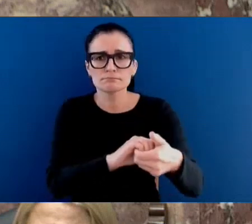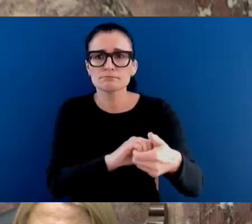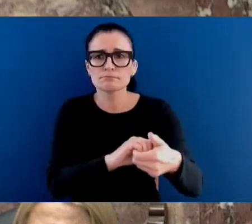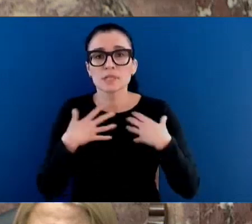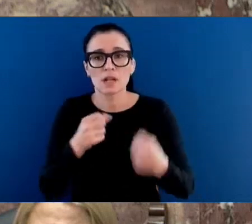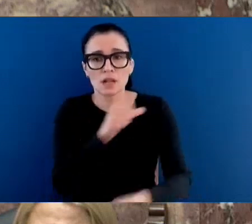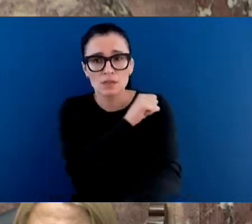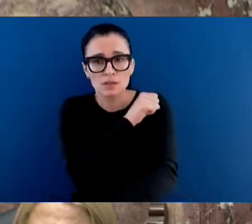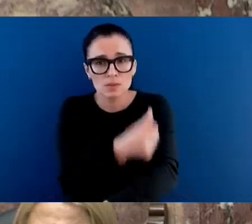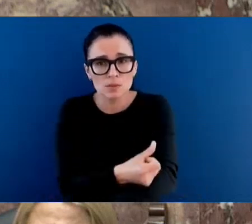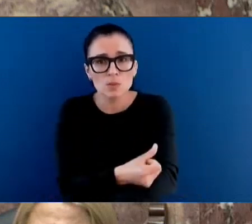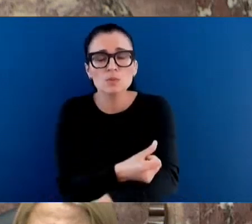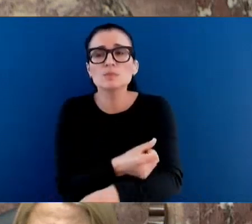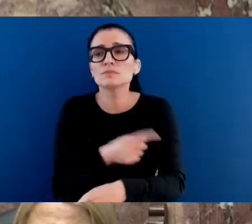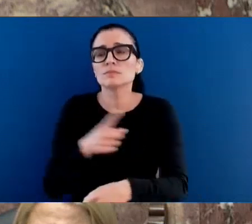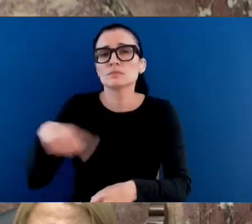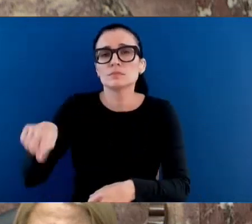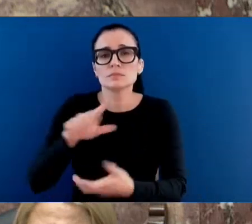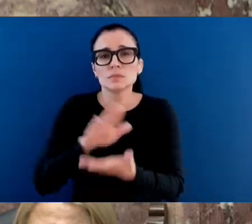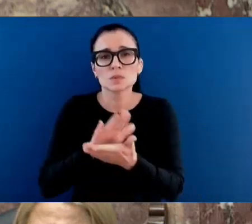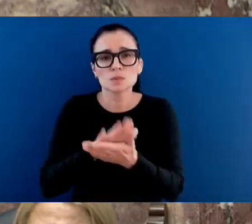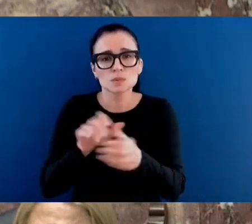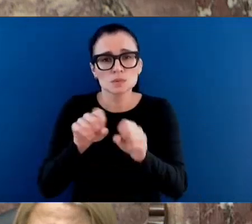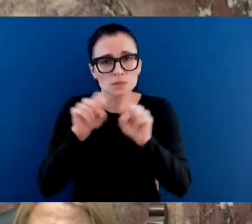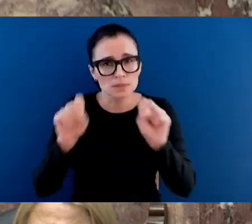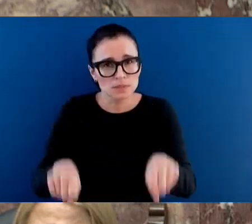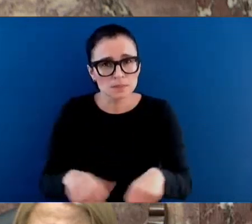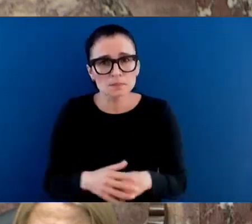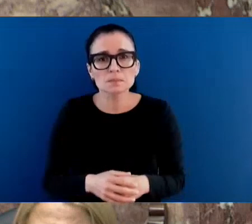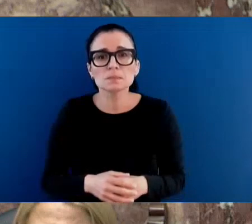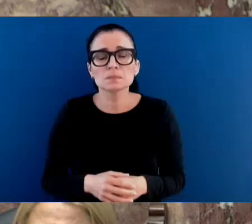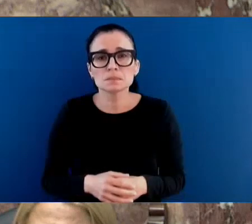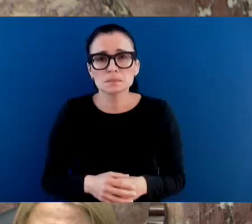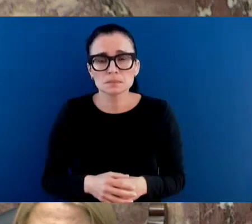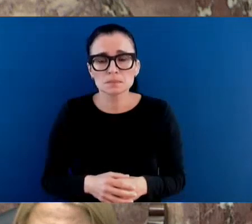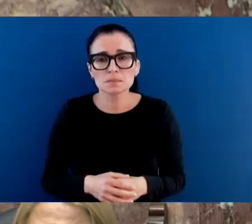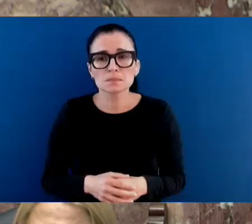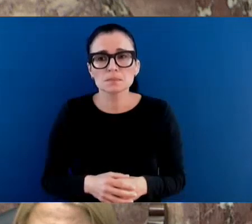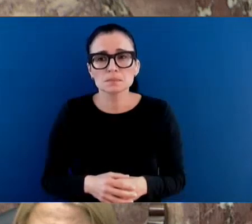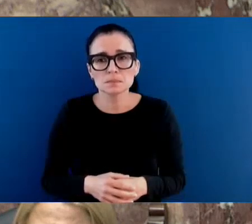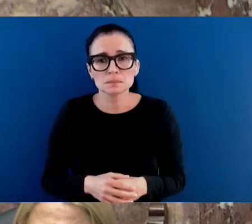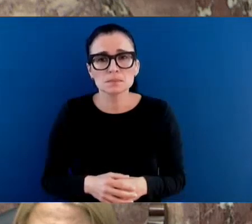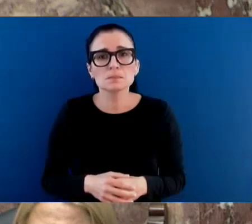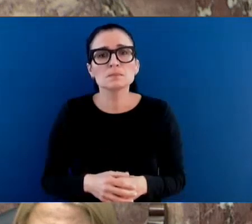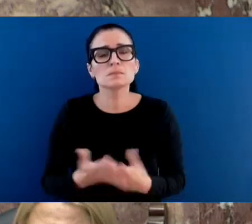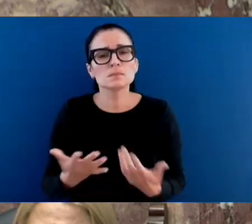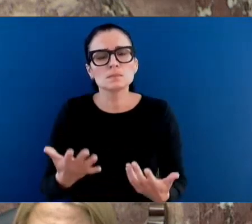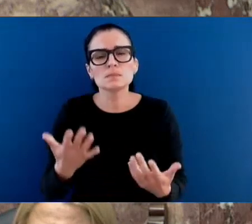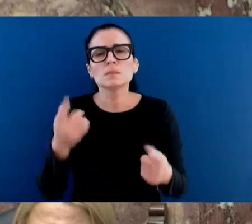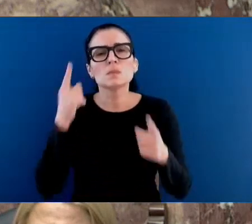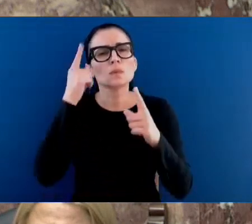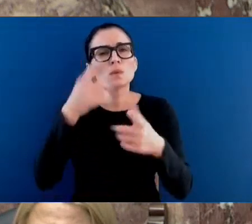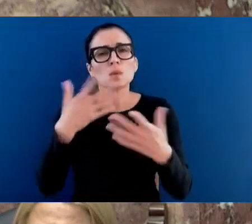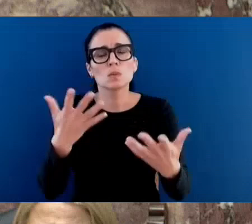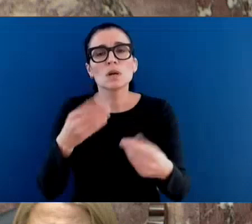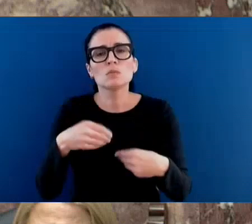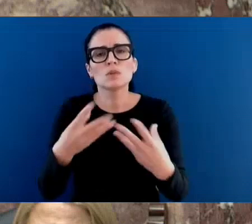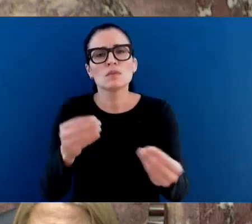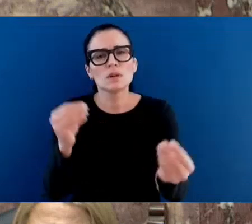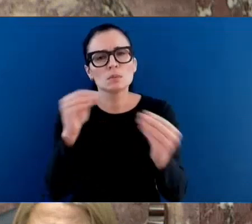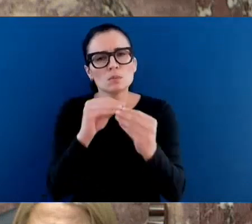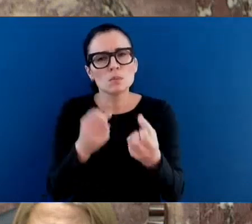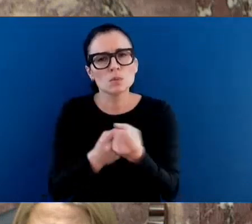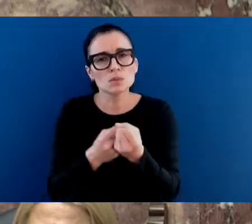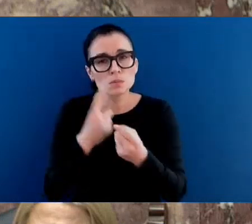out the supports that we know youth need to have access to in order to support them dealing with mental